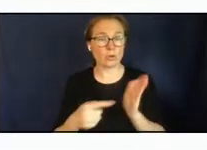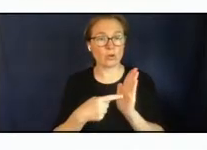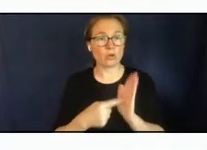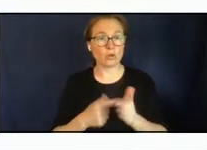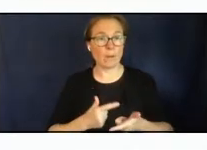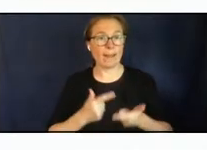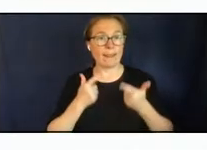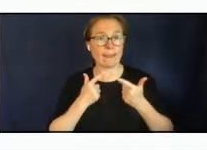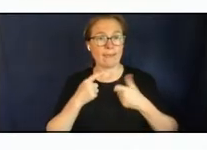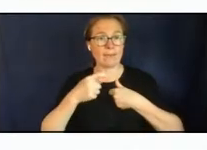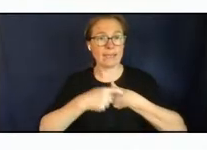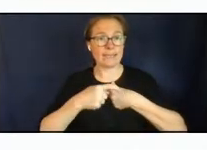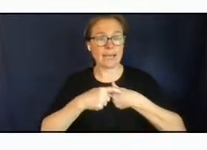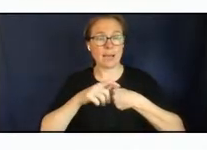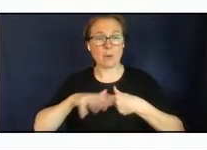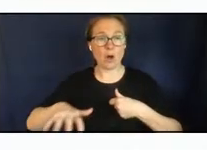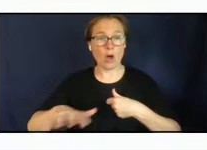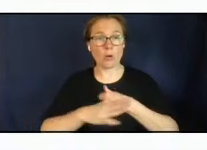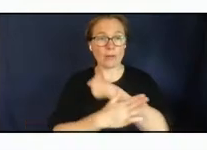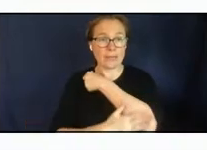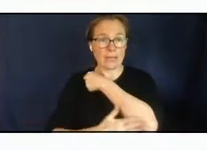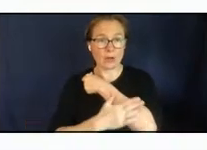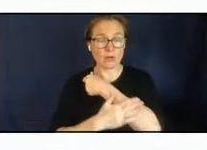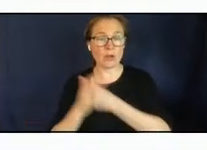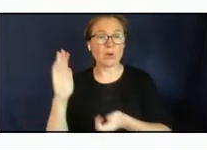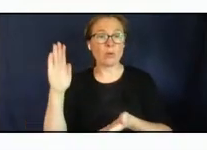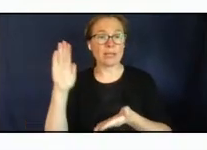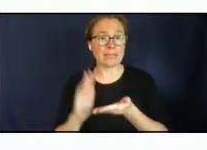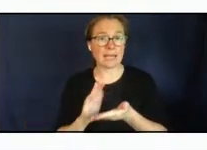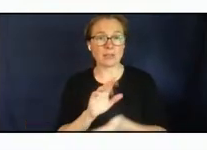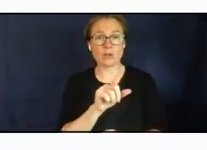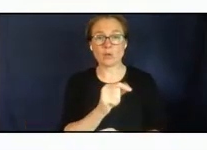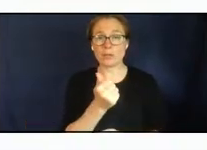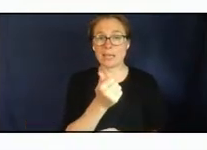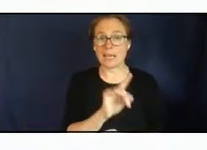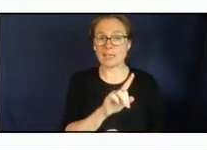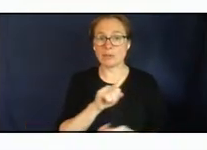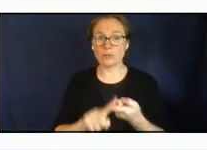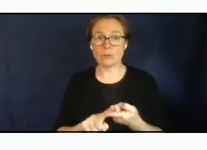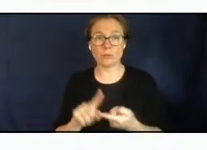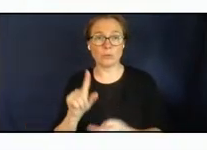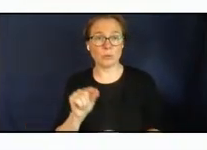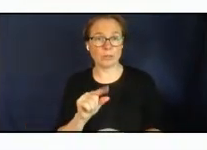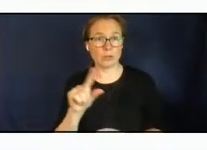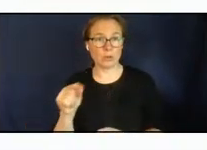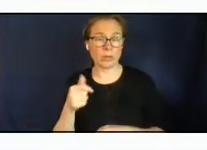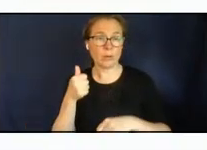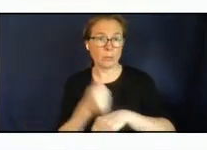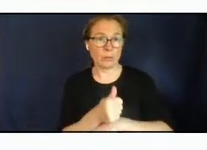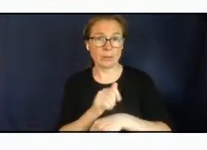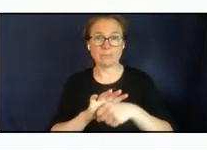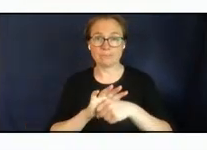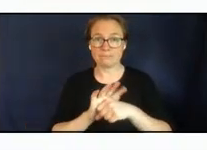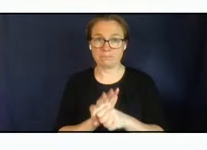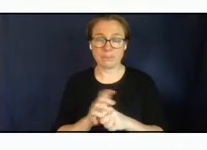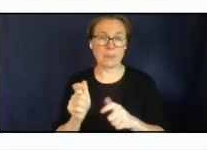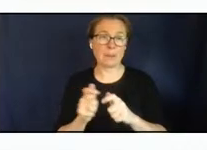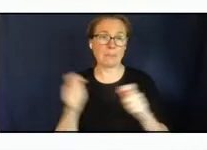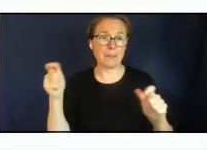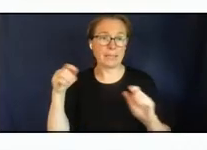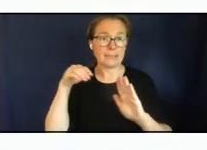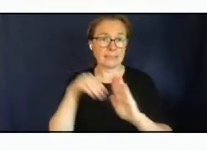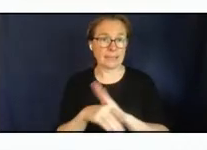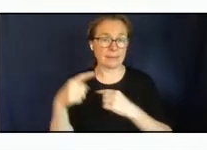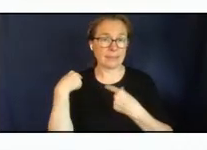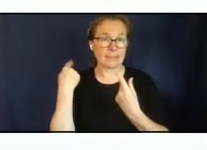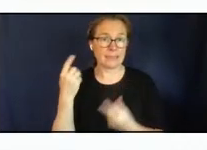decreased significantly between 2018 and 2020 due to the COVID-19 pandemic. This was the largest decline since World War II. But while